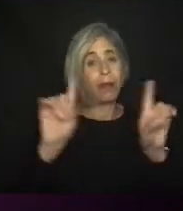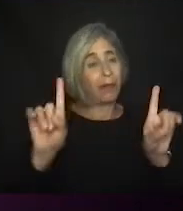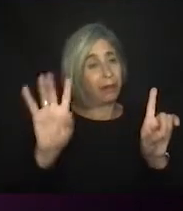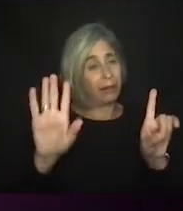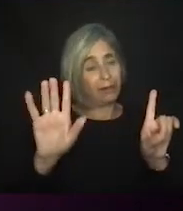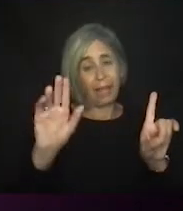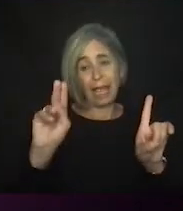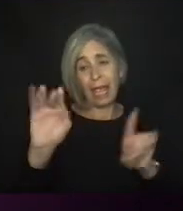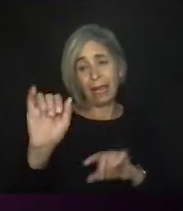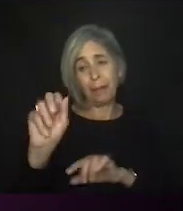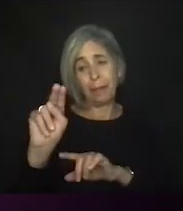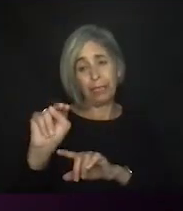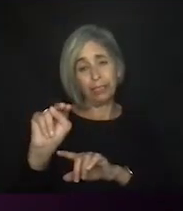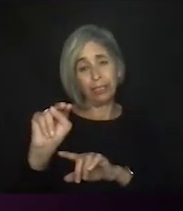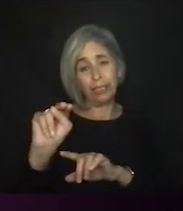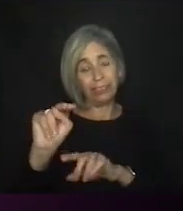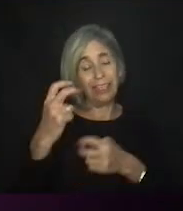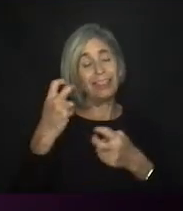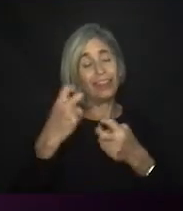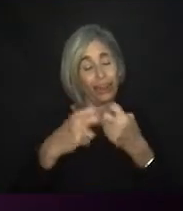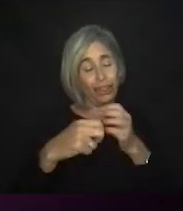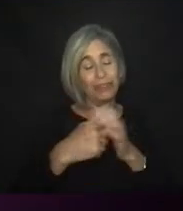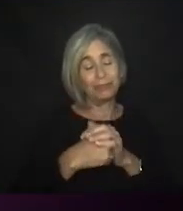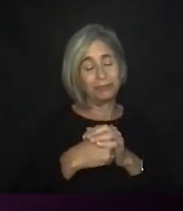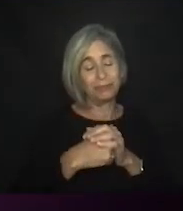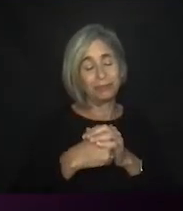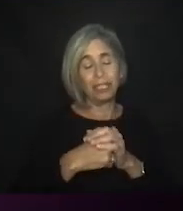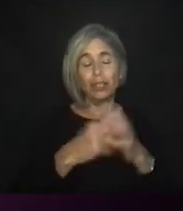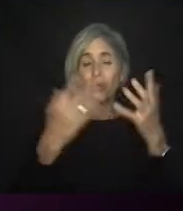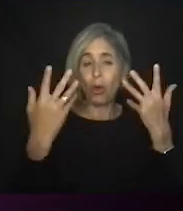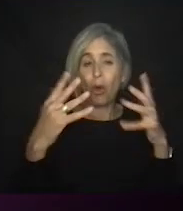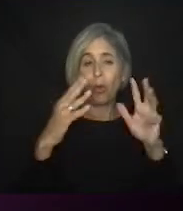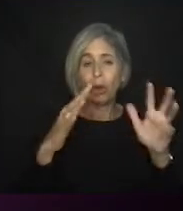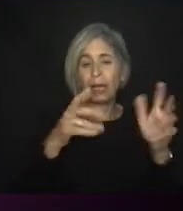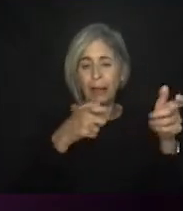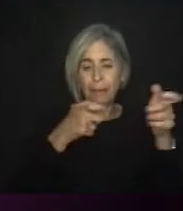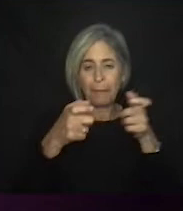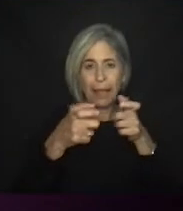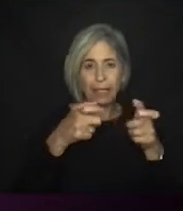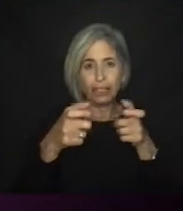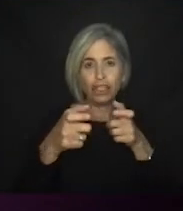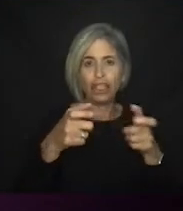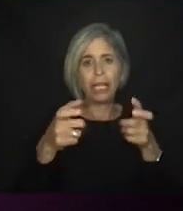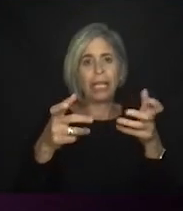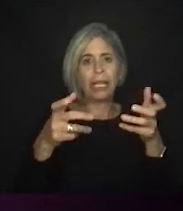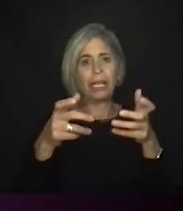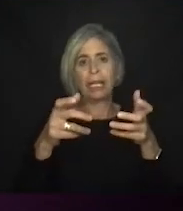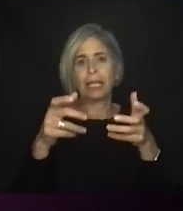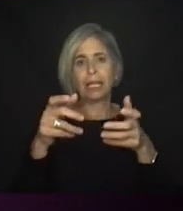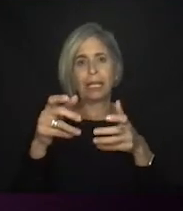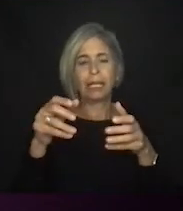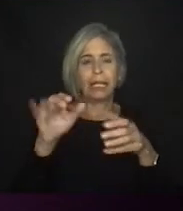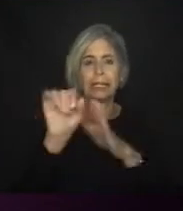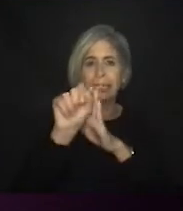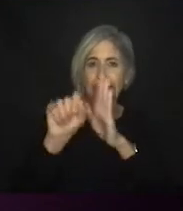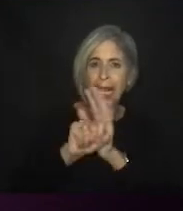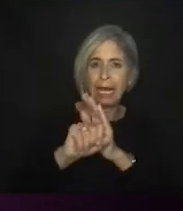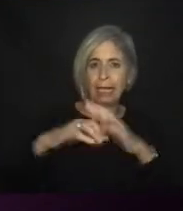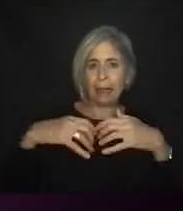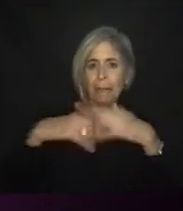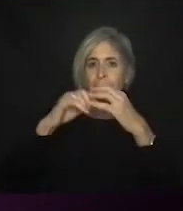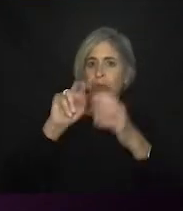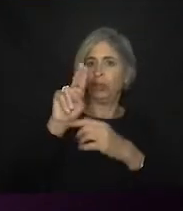But animation is hard. You're already managing state, building UIs, digging